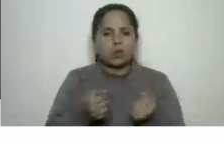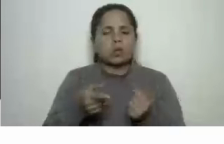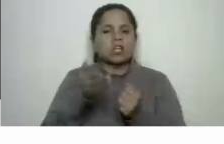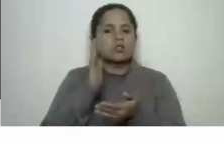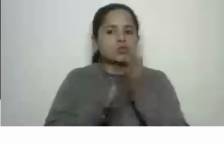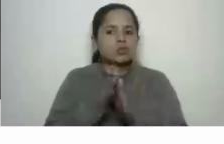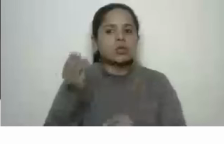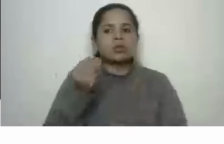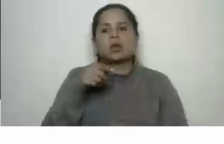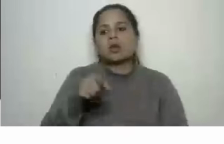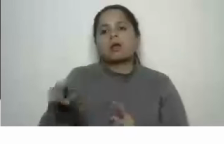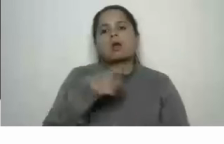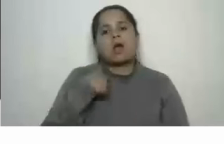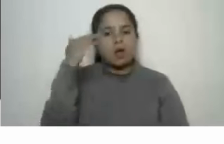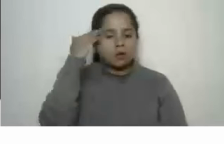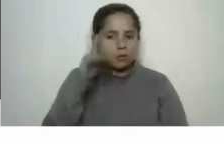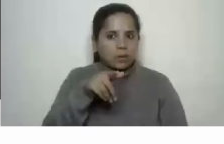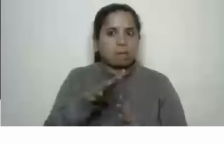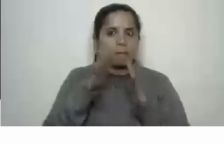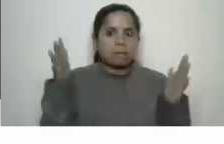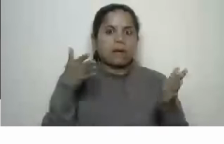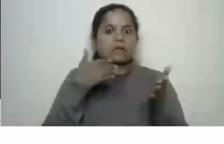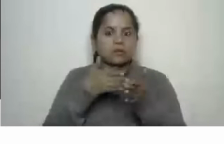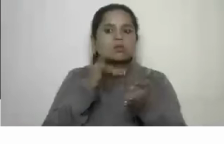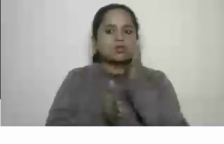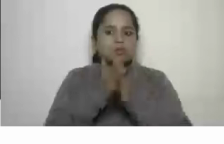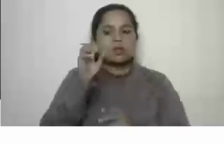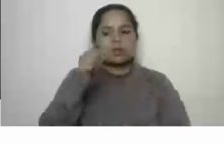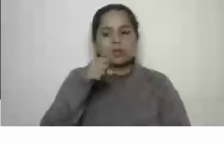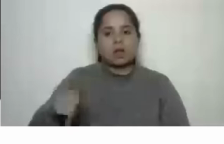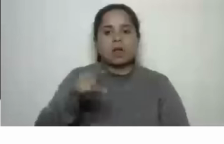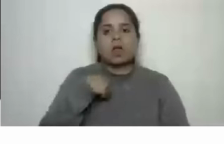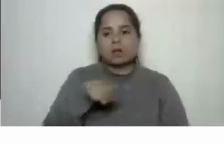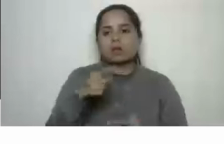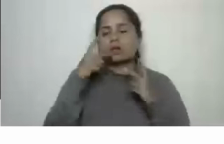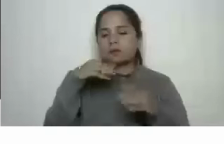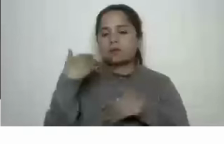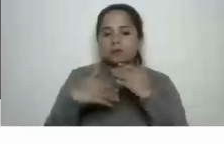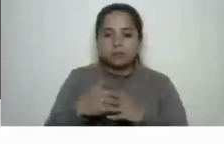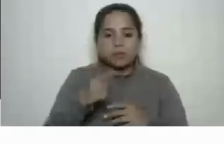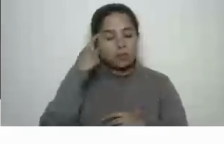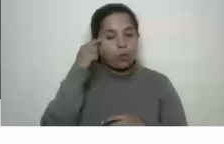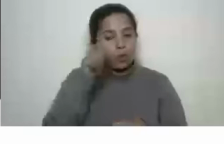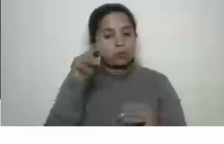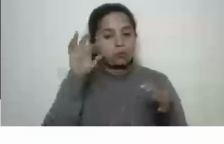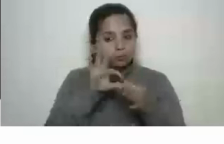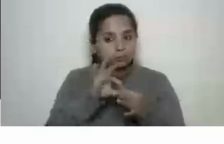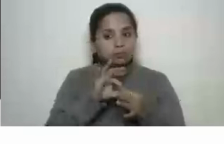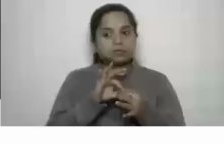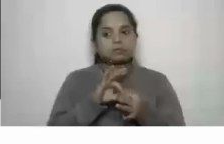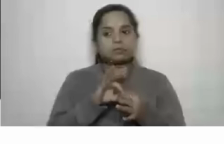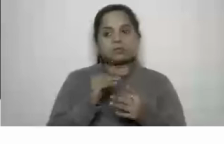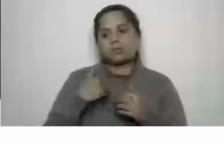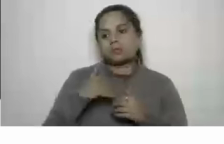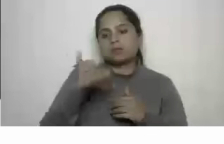up to some extent. I mean, I know that's a very big challenge, but let's just try to address it a bit. And for that, we are